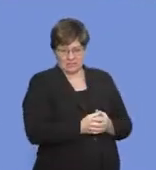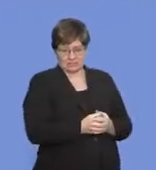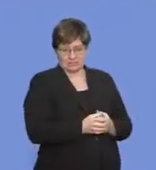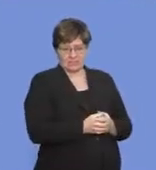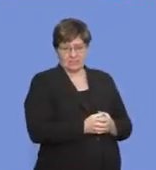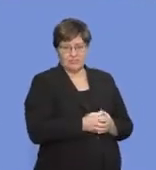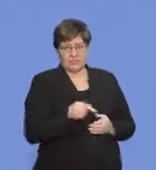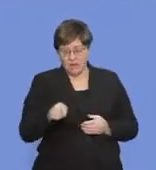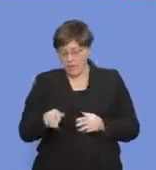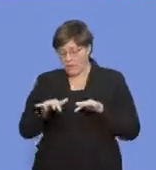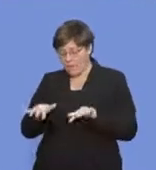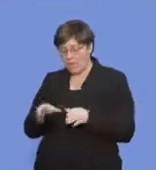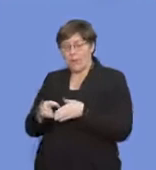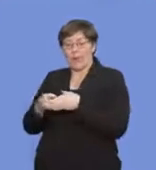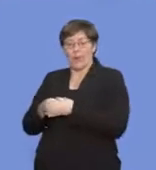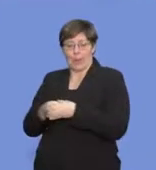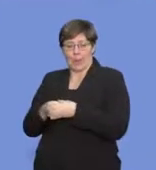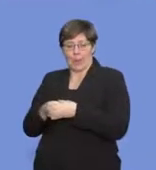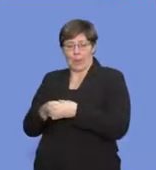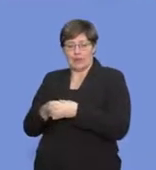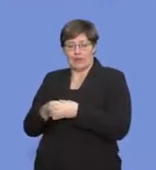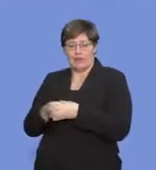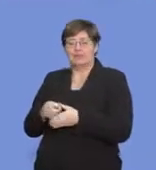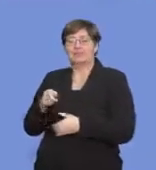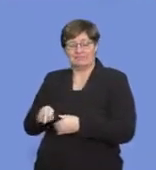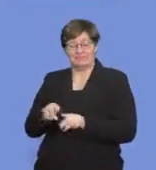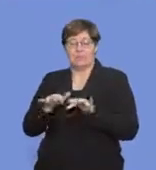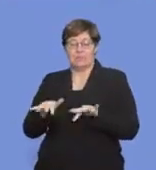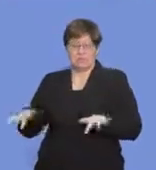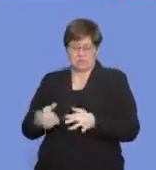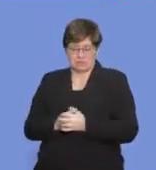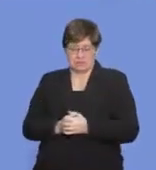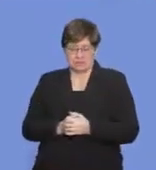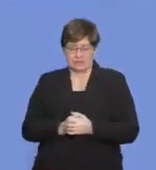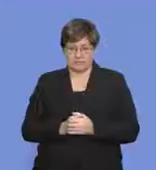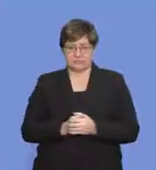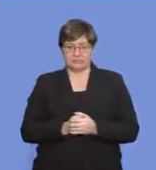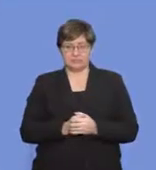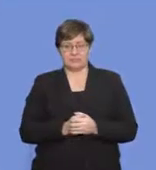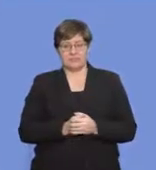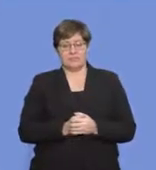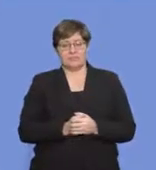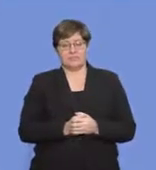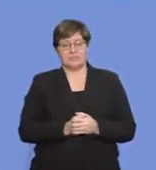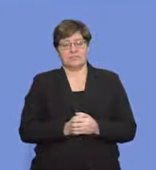but we'll find smaller groups, and we call those populations.